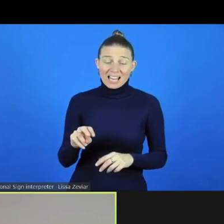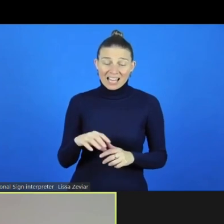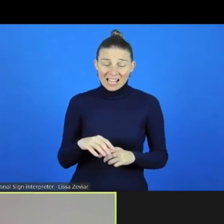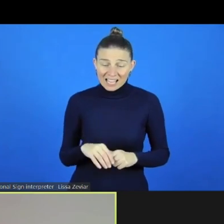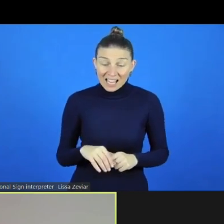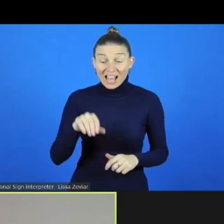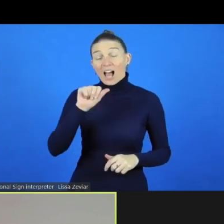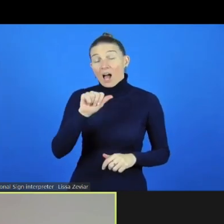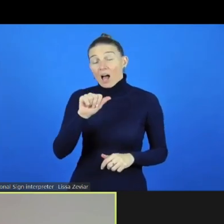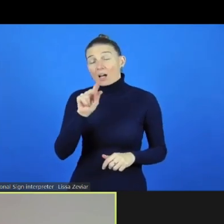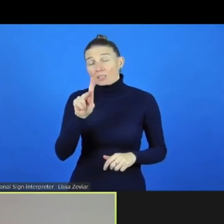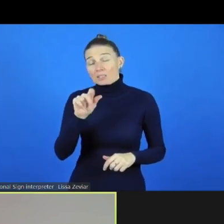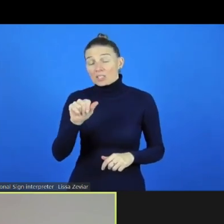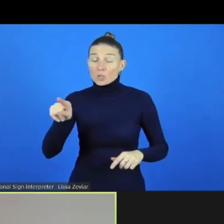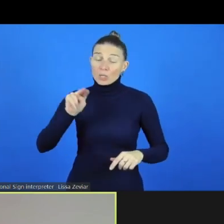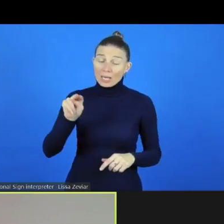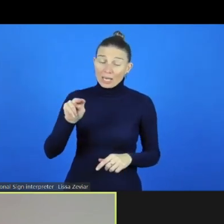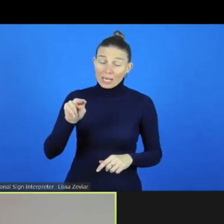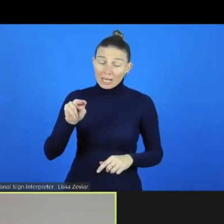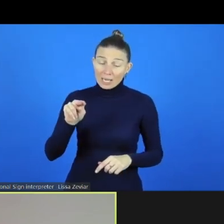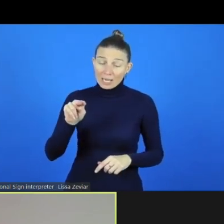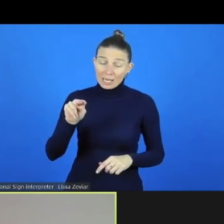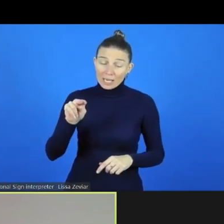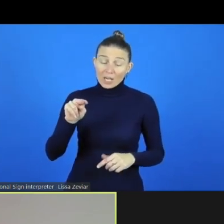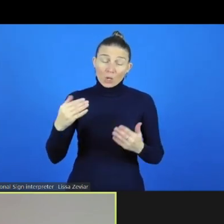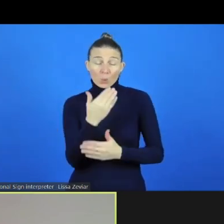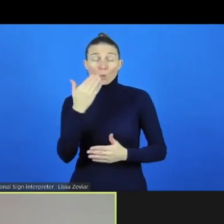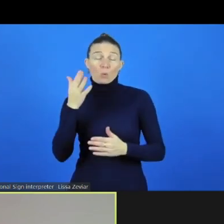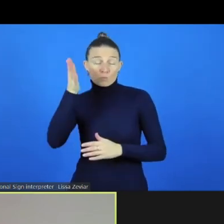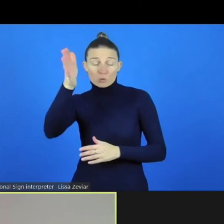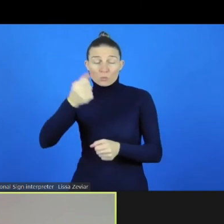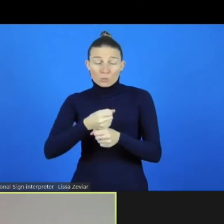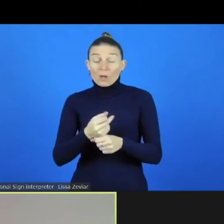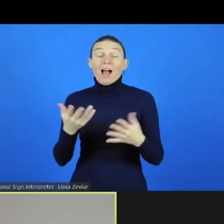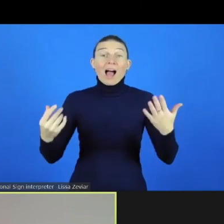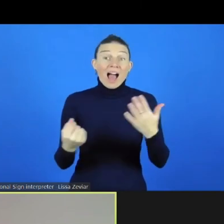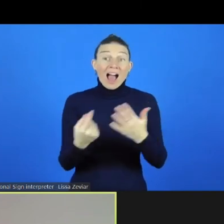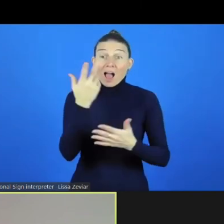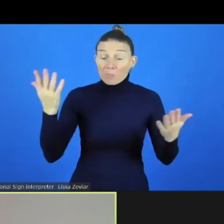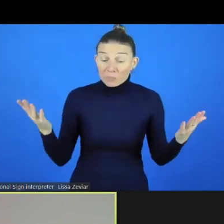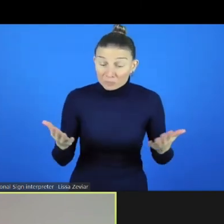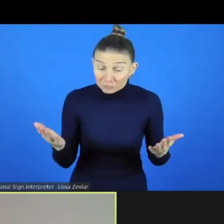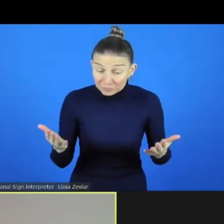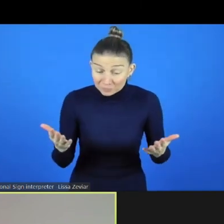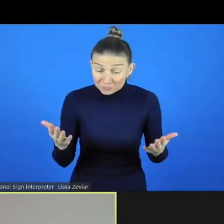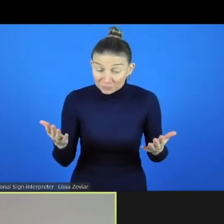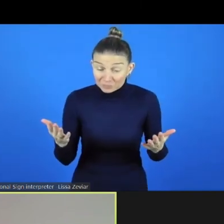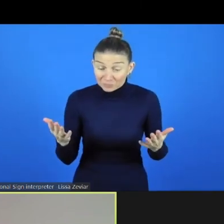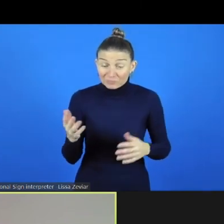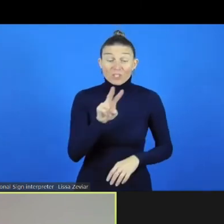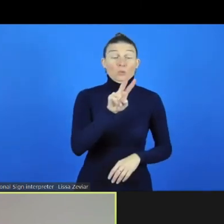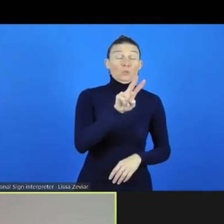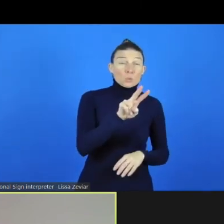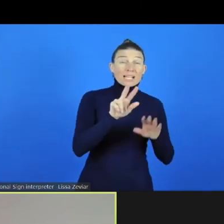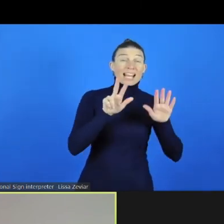aka.ms/New Future of Work. And what it shows is that double the amount of people with disabilities lost their jobs or went into furlough in the US. So 28% versus